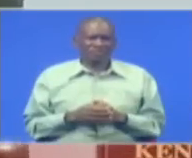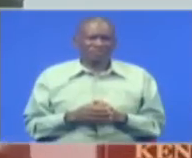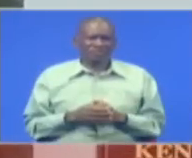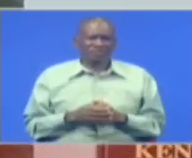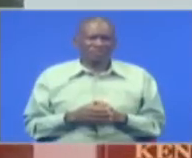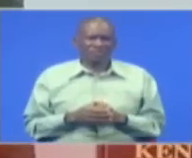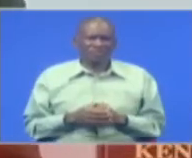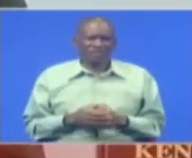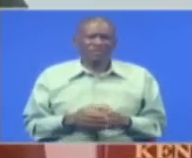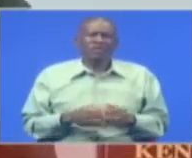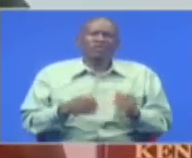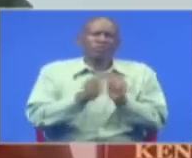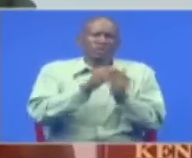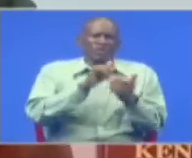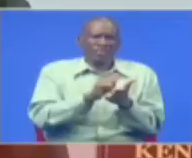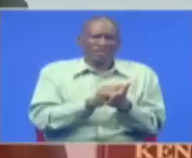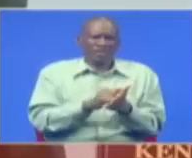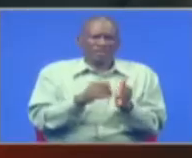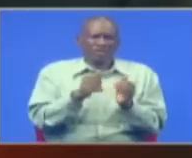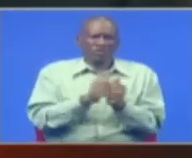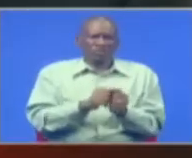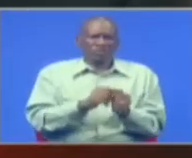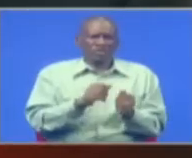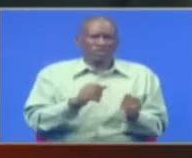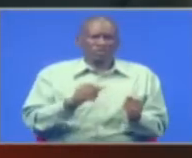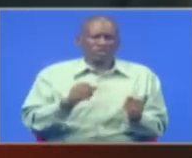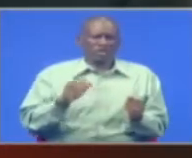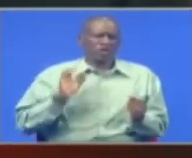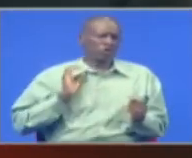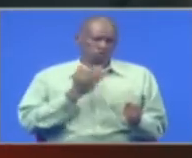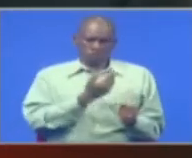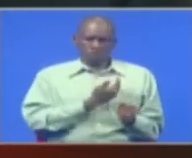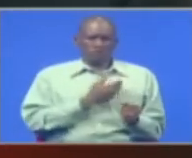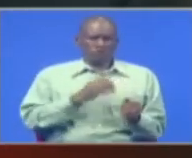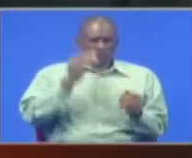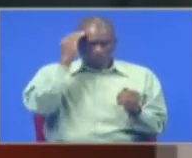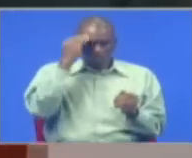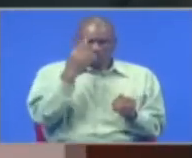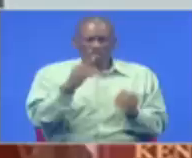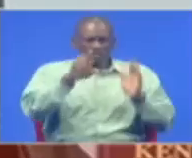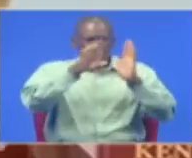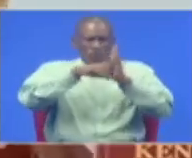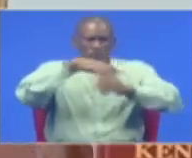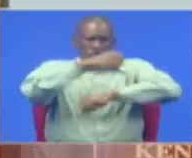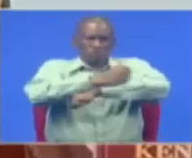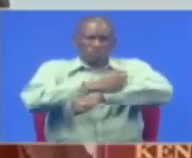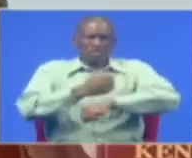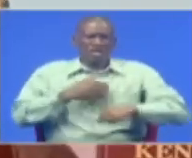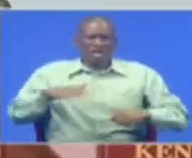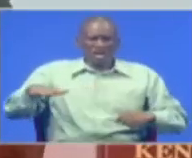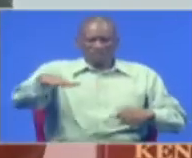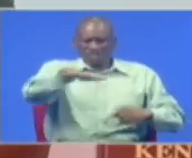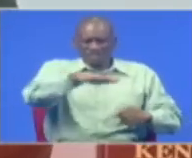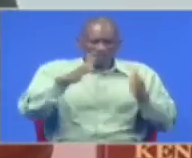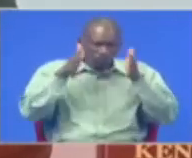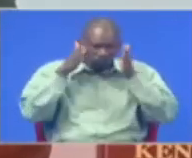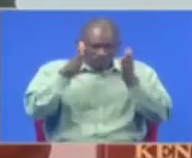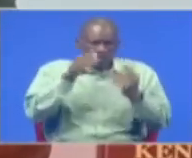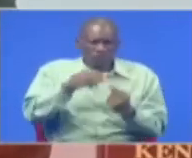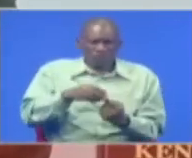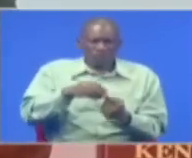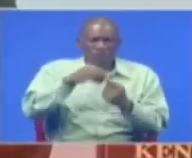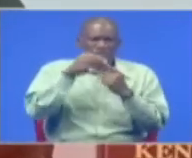Added to that, courtesy of the Council of Legal Education, each law school has some kind of area of focus or